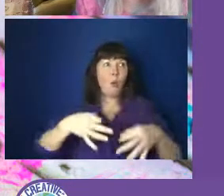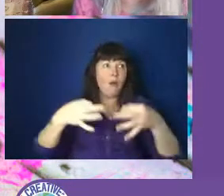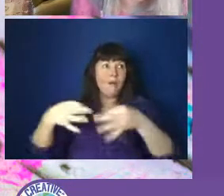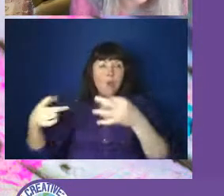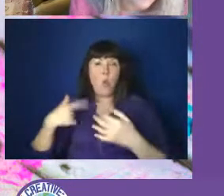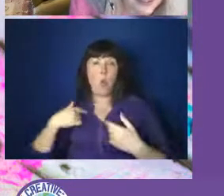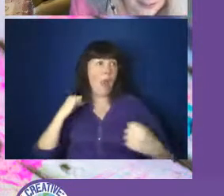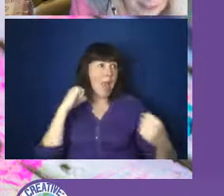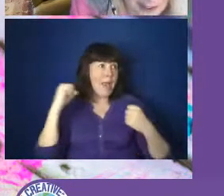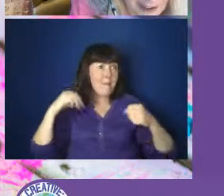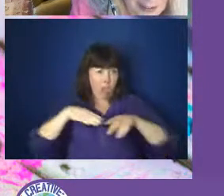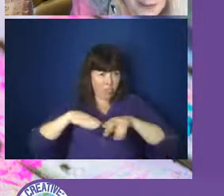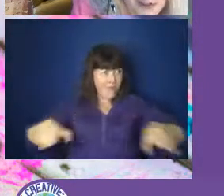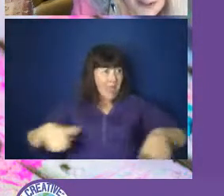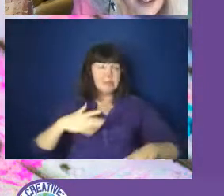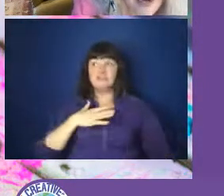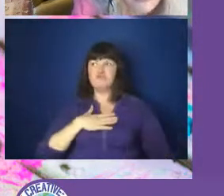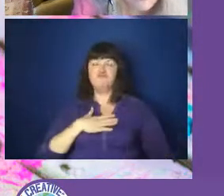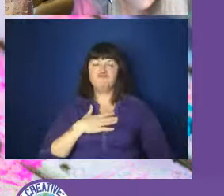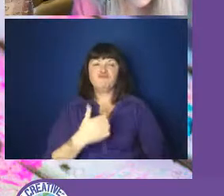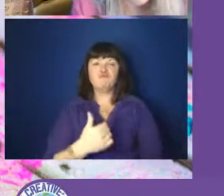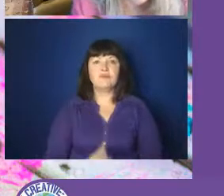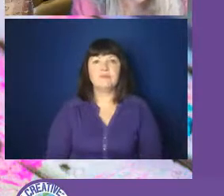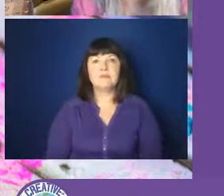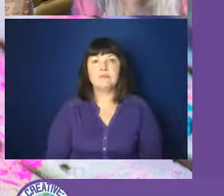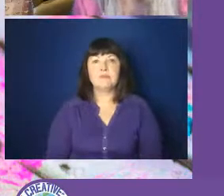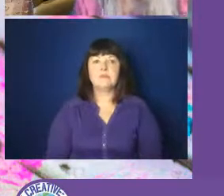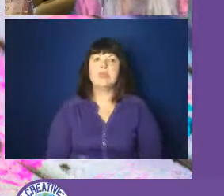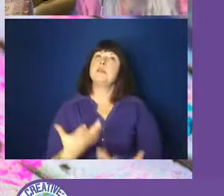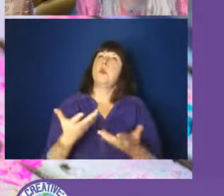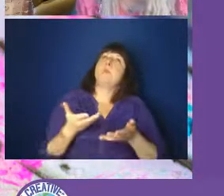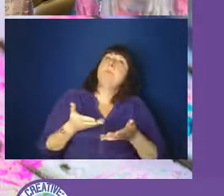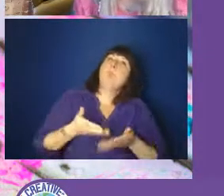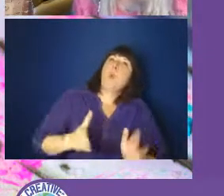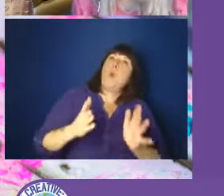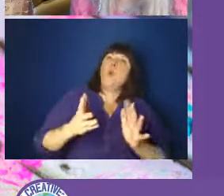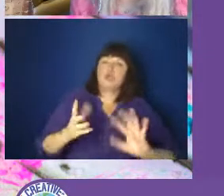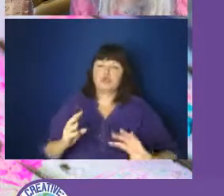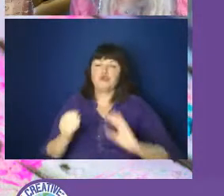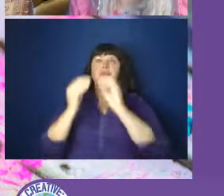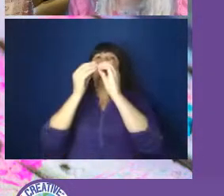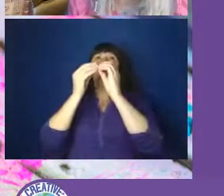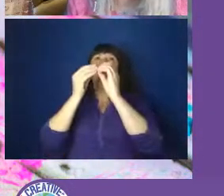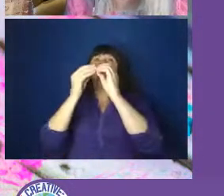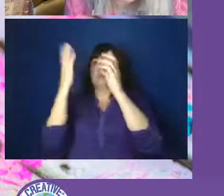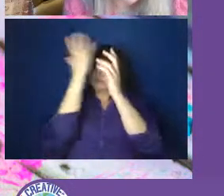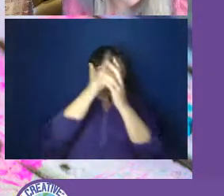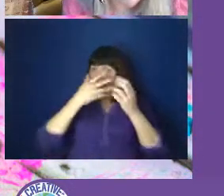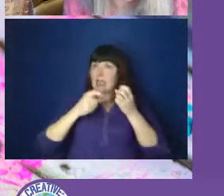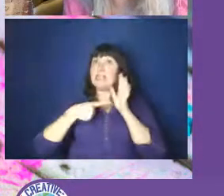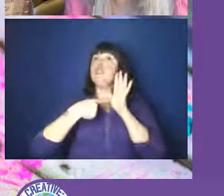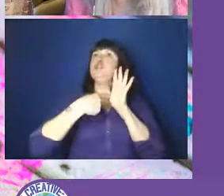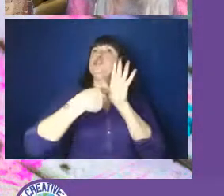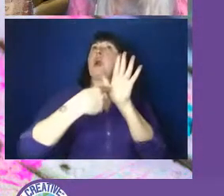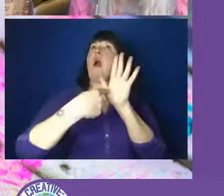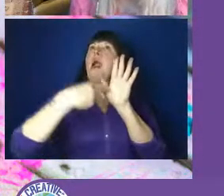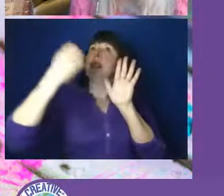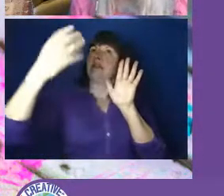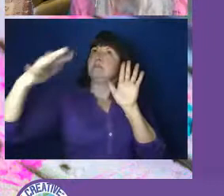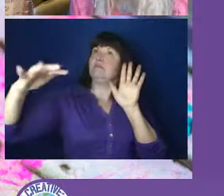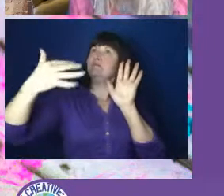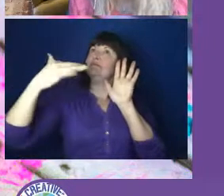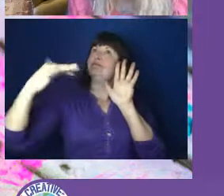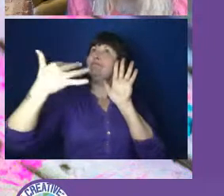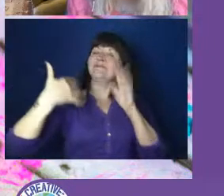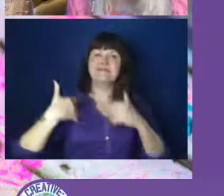with that on. Born to create and shine. Love it. Oh, thank you, Charlotte. That's very, very